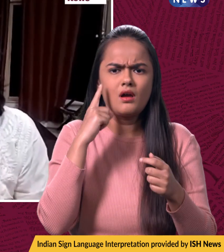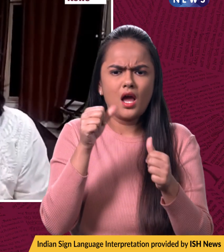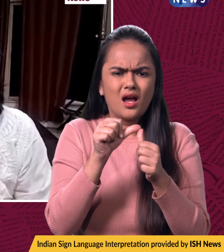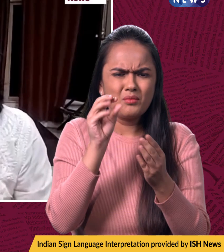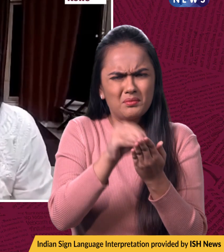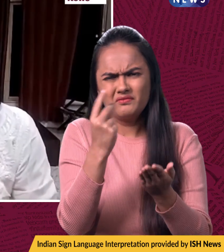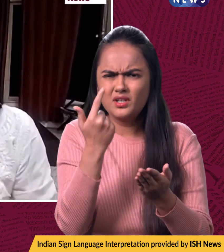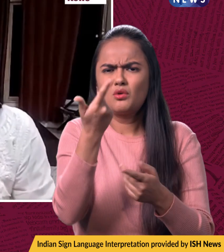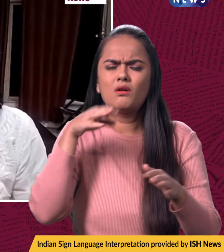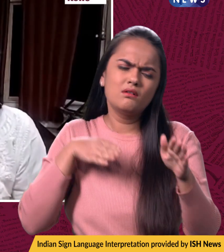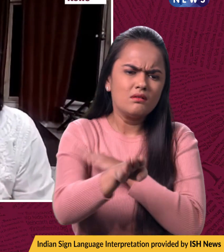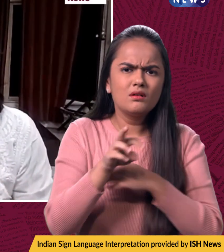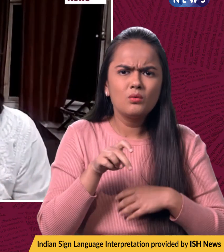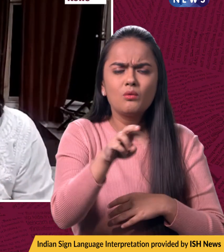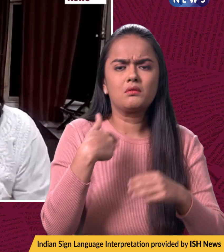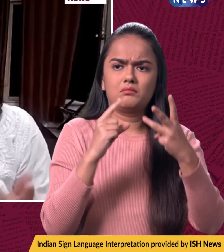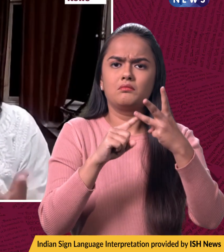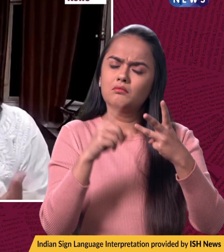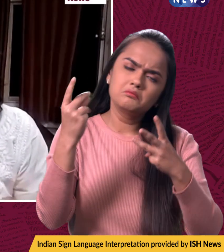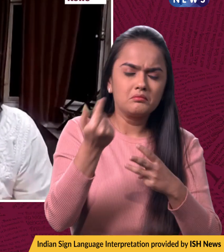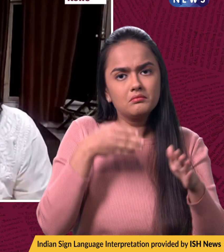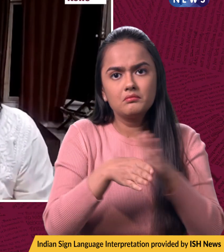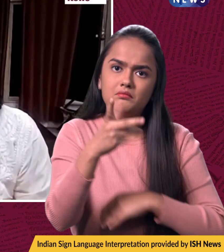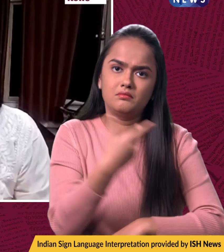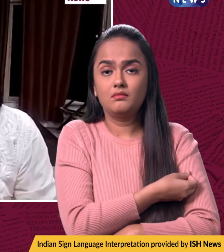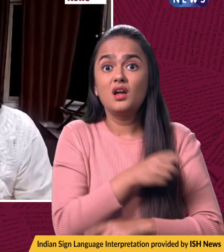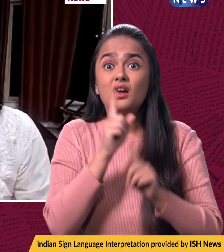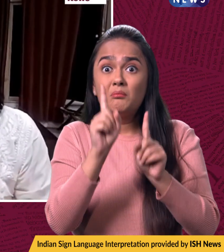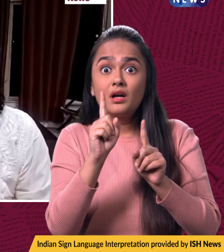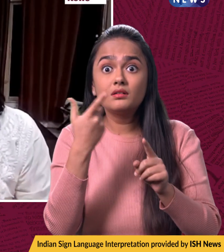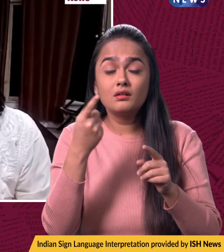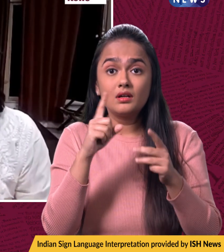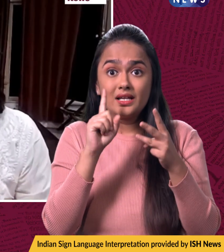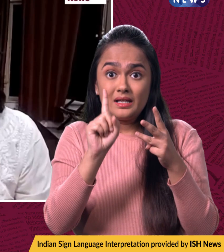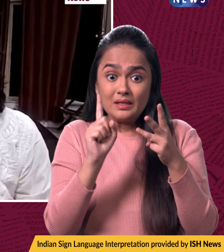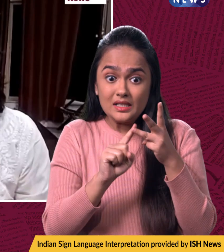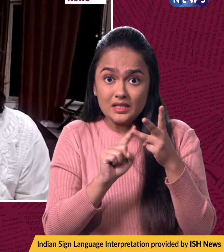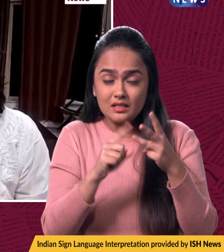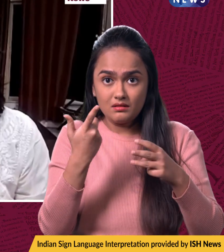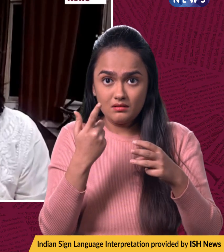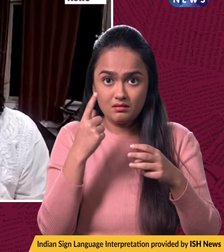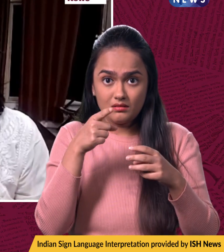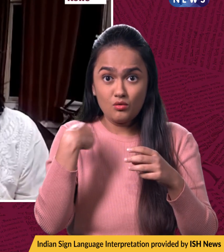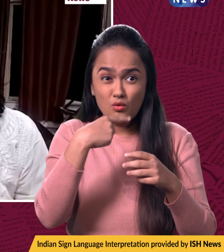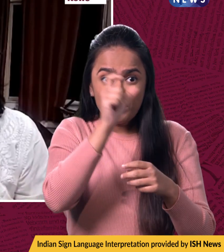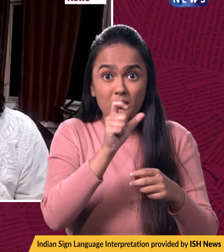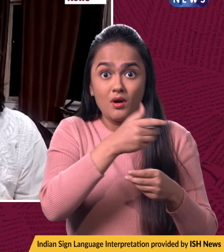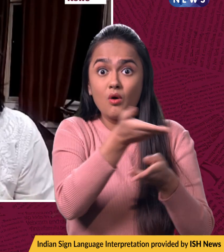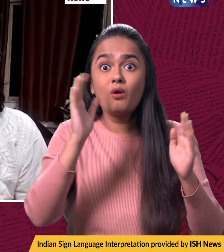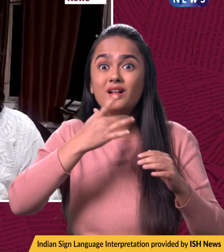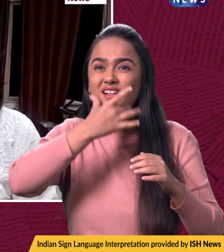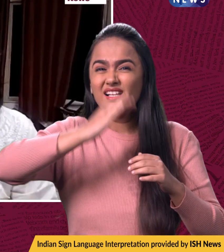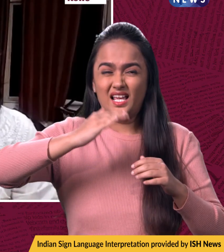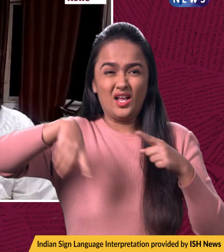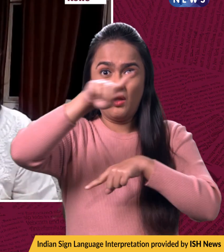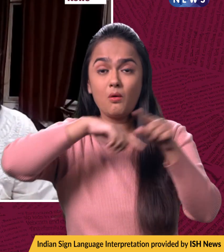into any vaccination center. There is no decision yet on booster shots for all